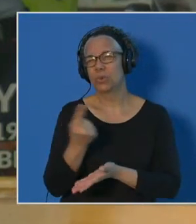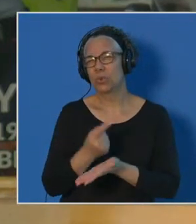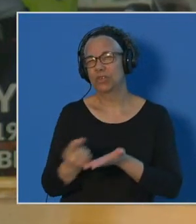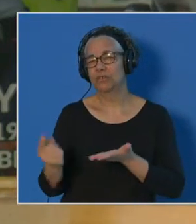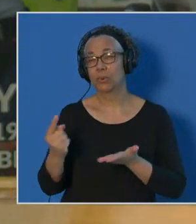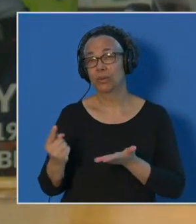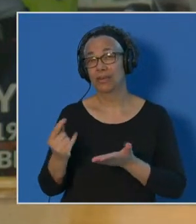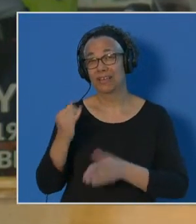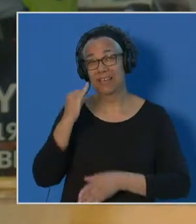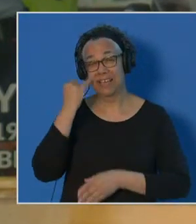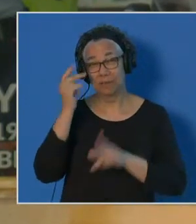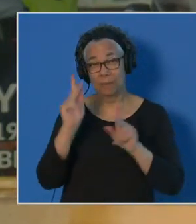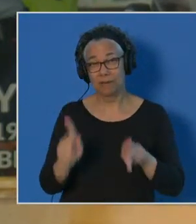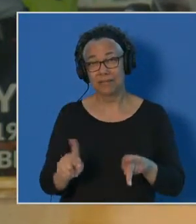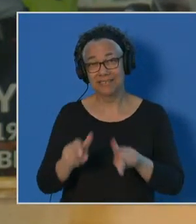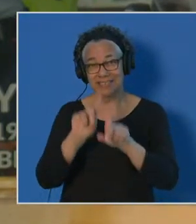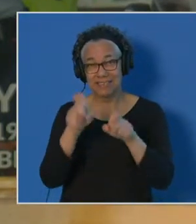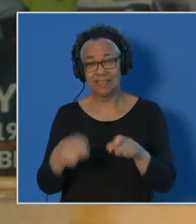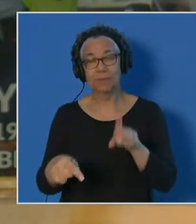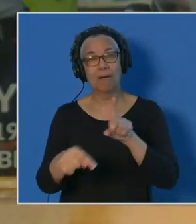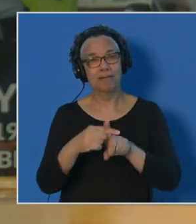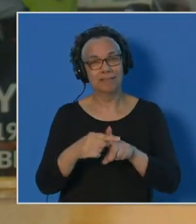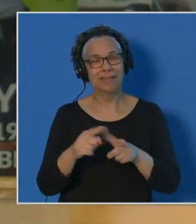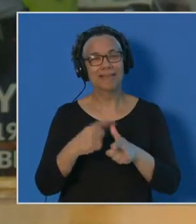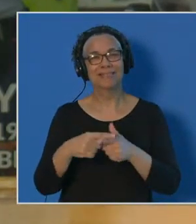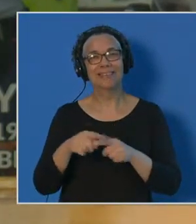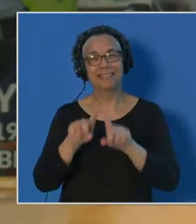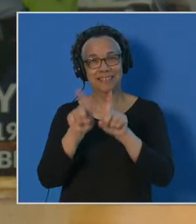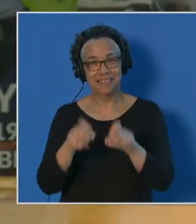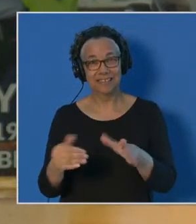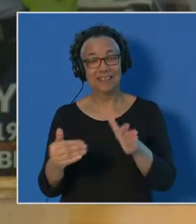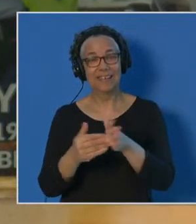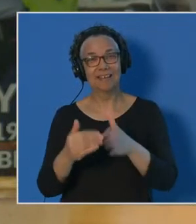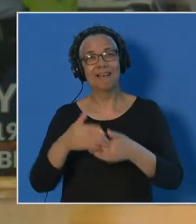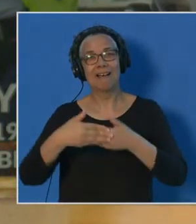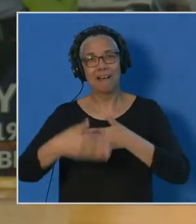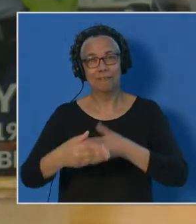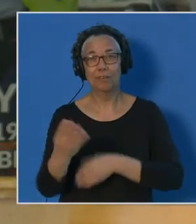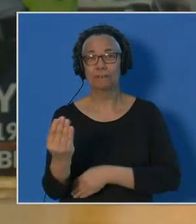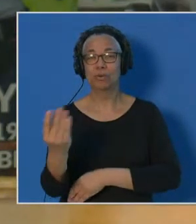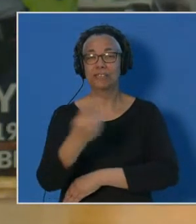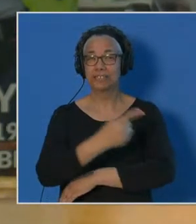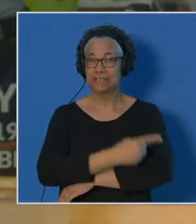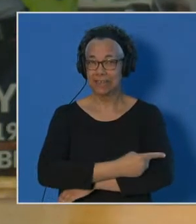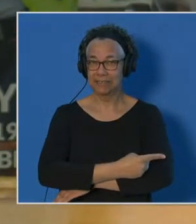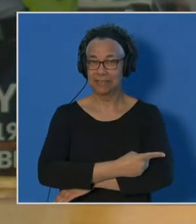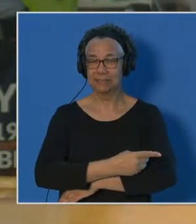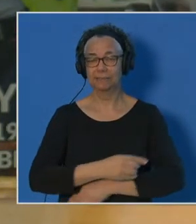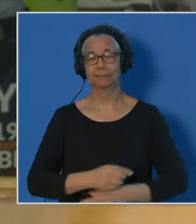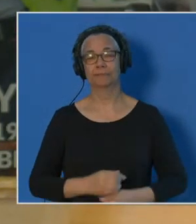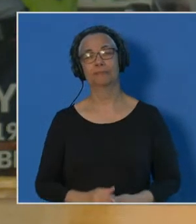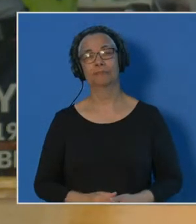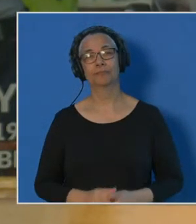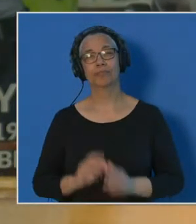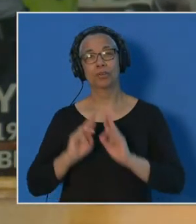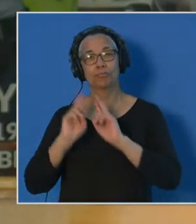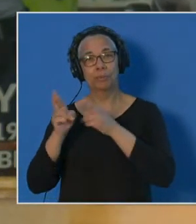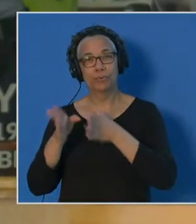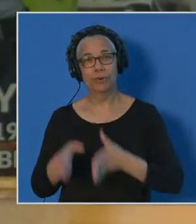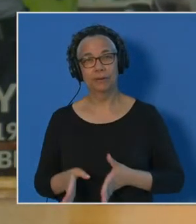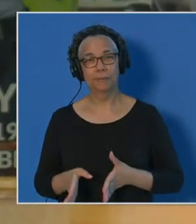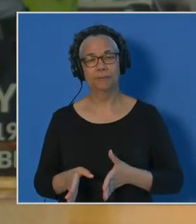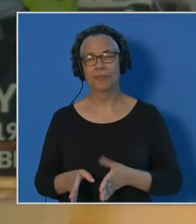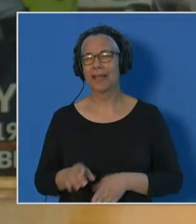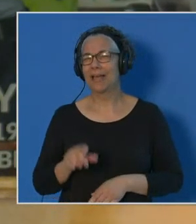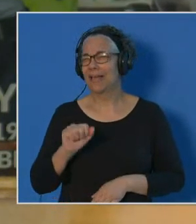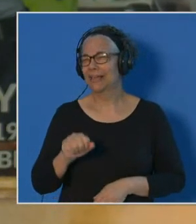person tests positive, then they are retested again at the conclusion of that 14 days. That's two, right. And are you able to tell us how long